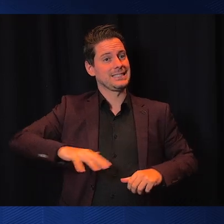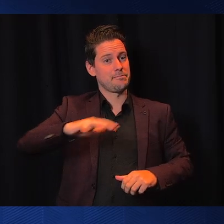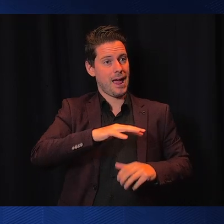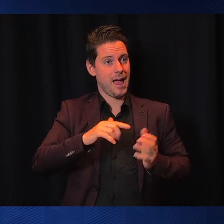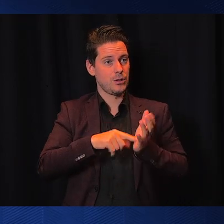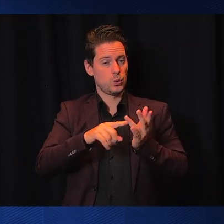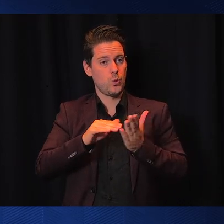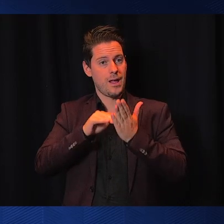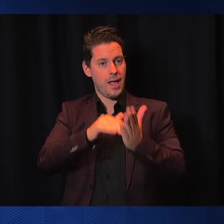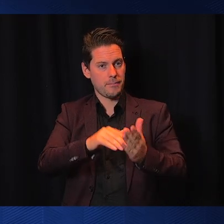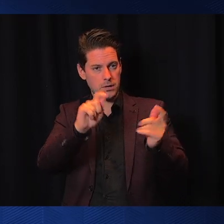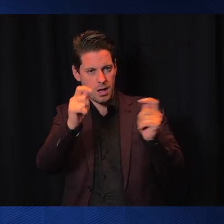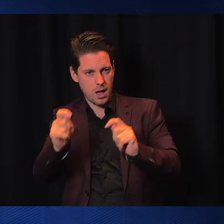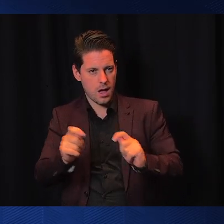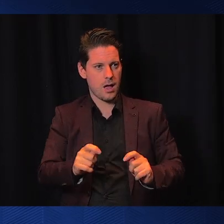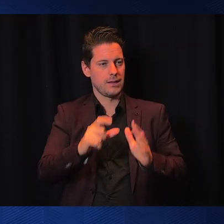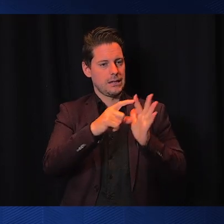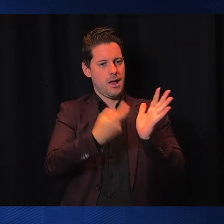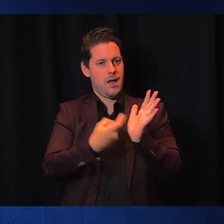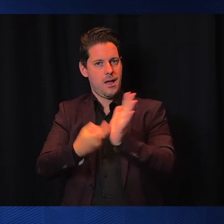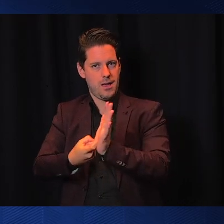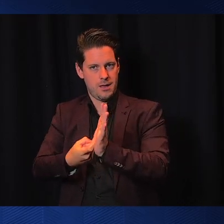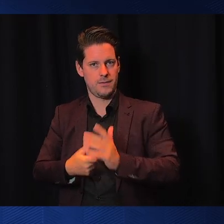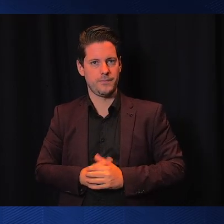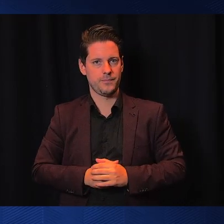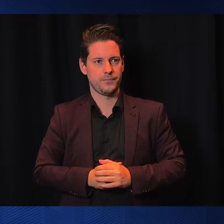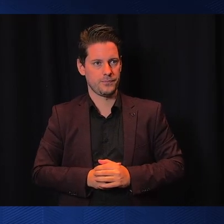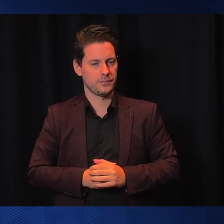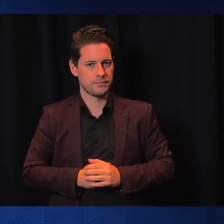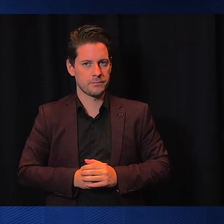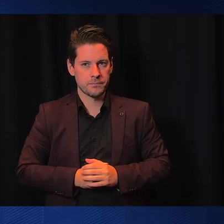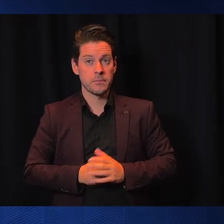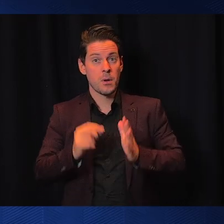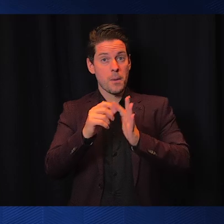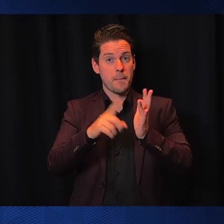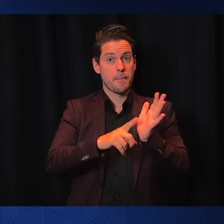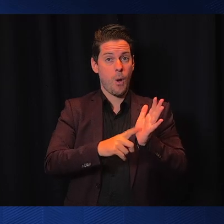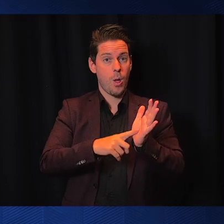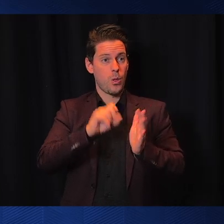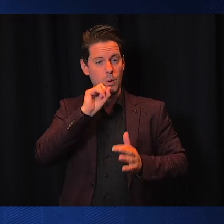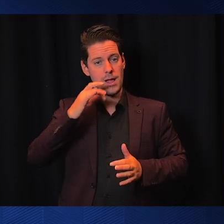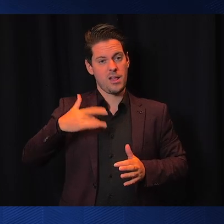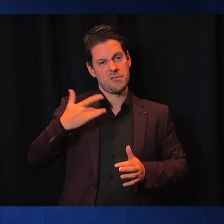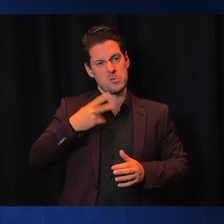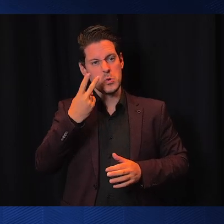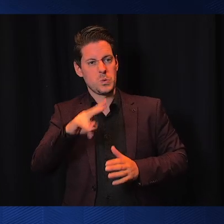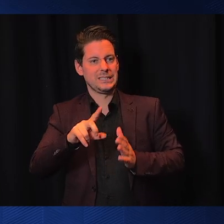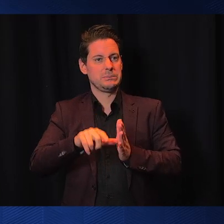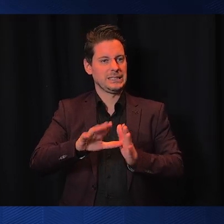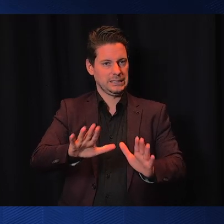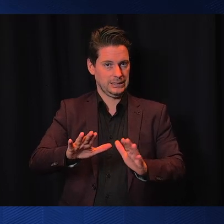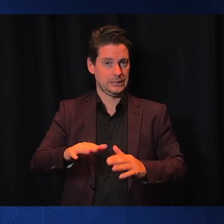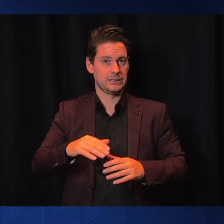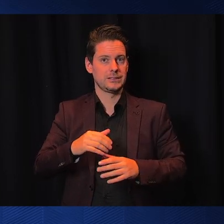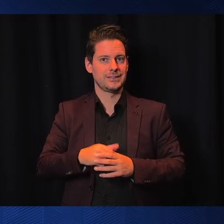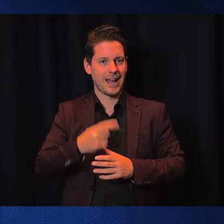disaster preparedness and risk reduction? Now, the poll's going to be open for the next 20 or so minutes while we have a discussion, so please,